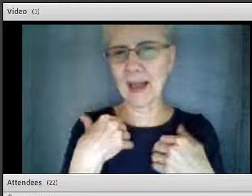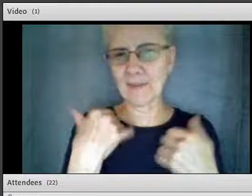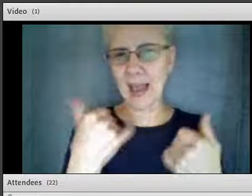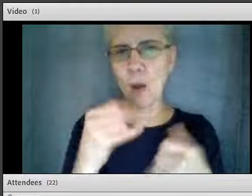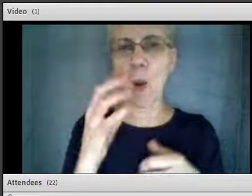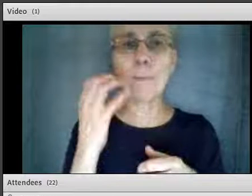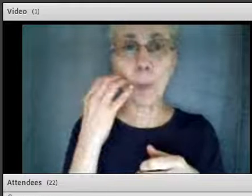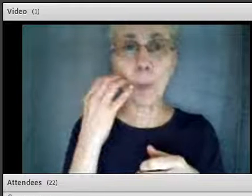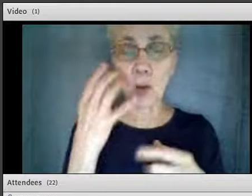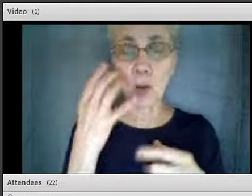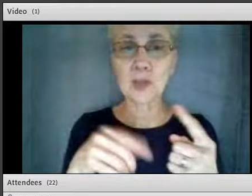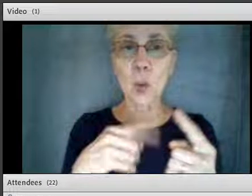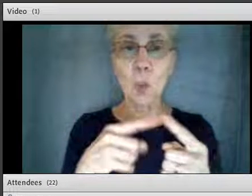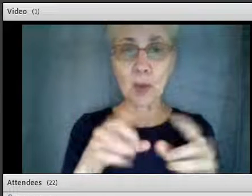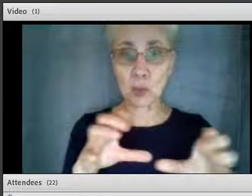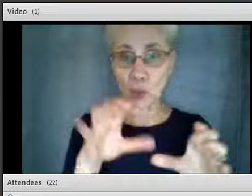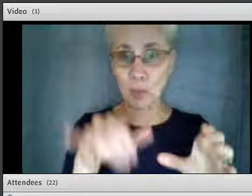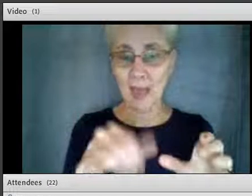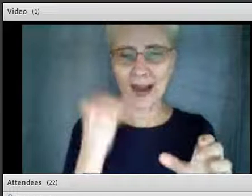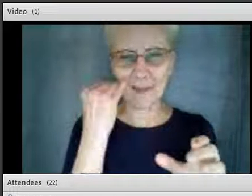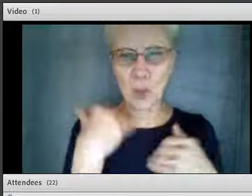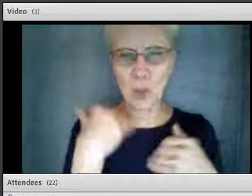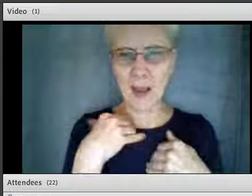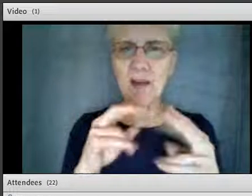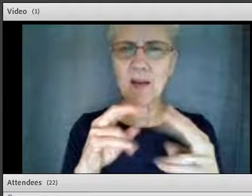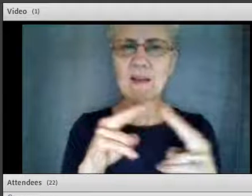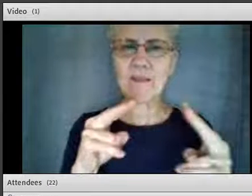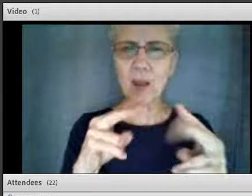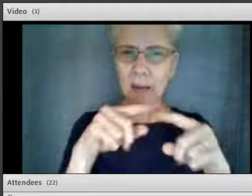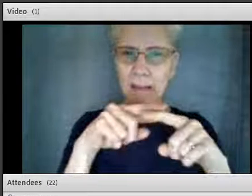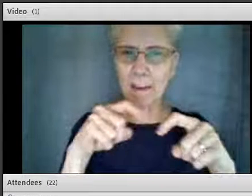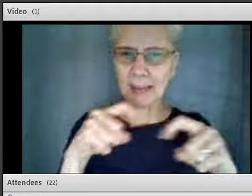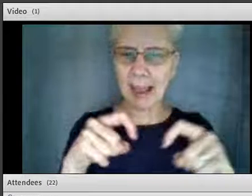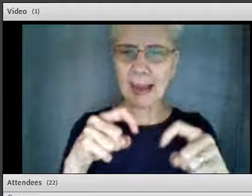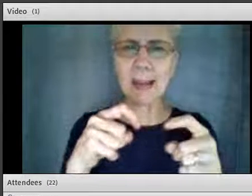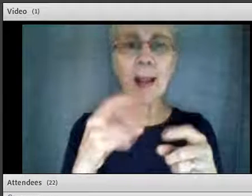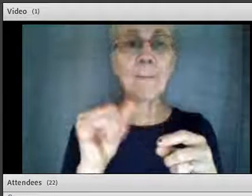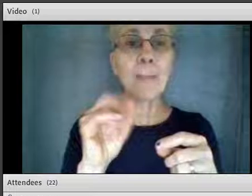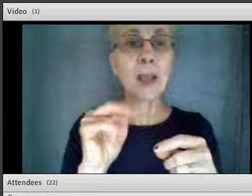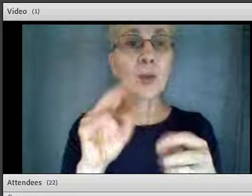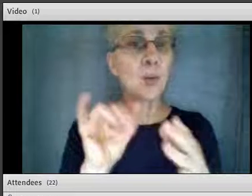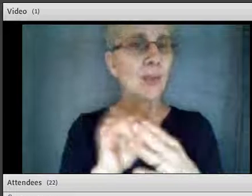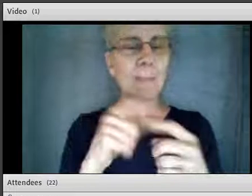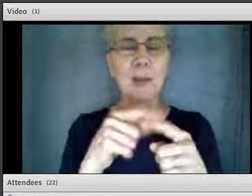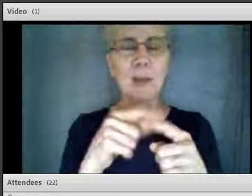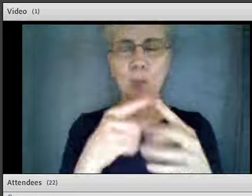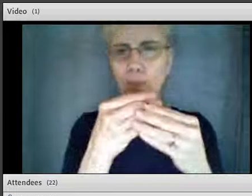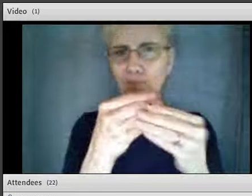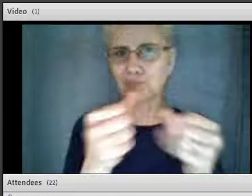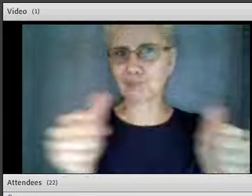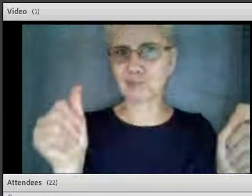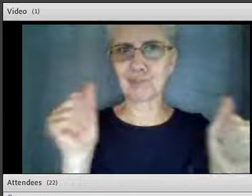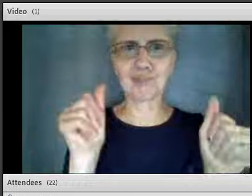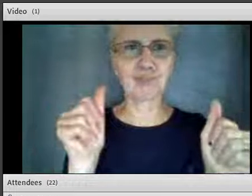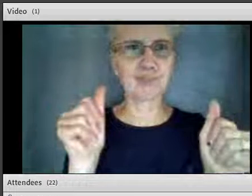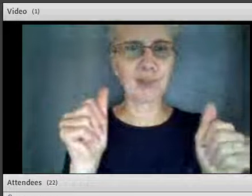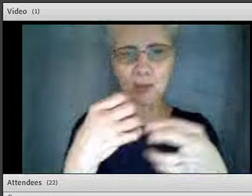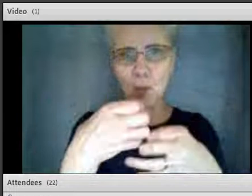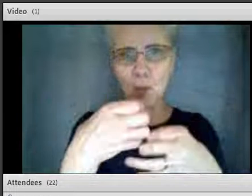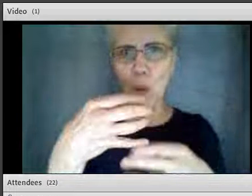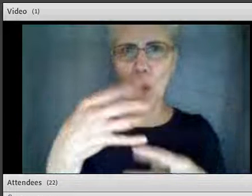you have a very complicated menu, that menu can just go and go and go and go and go. So you really want to have a